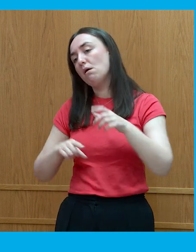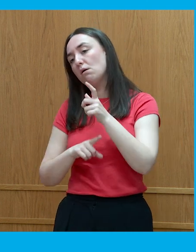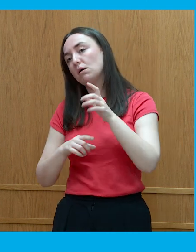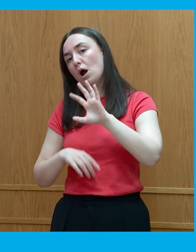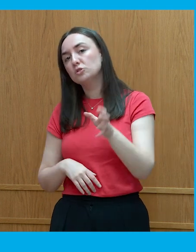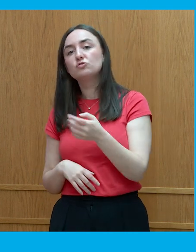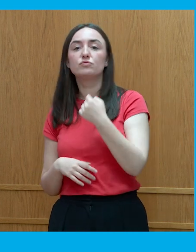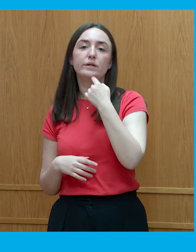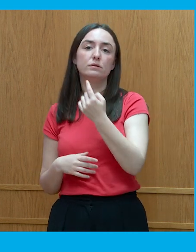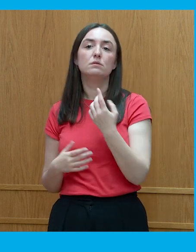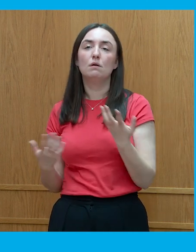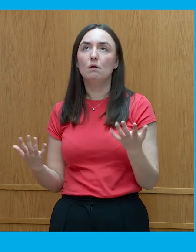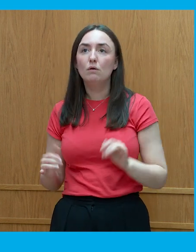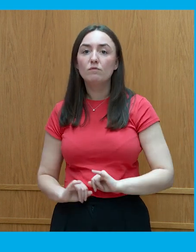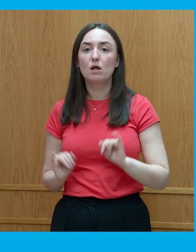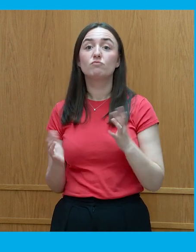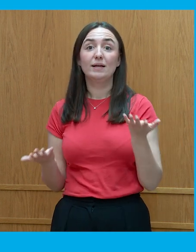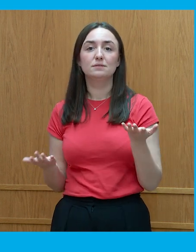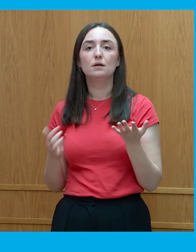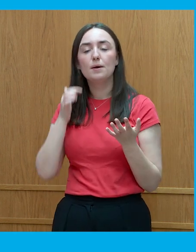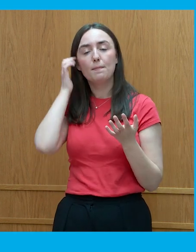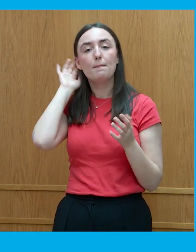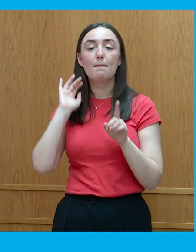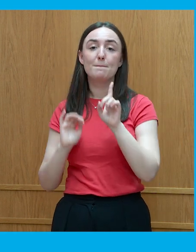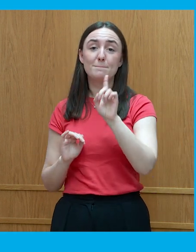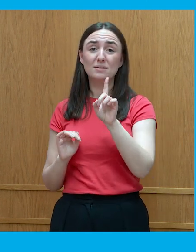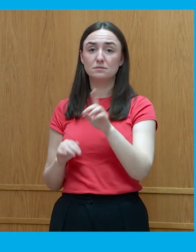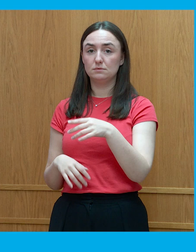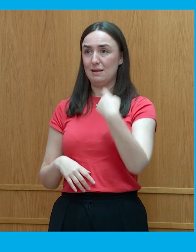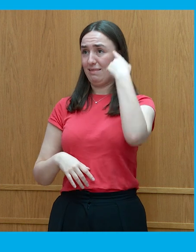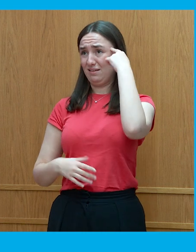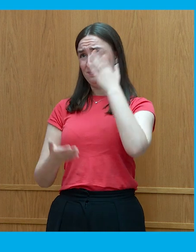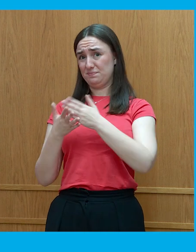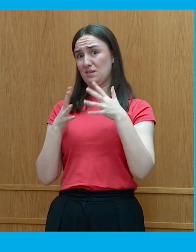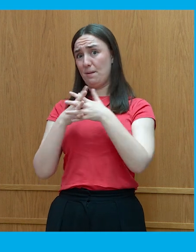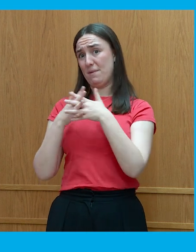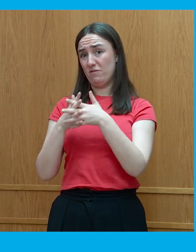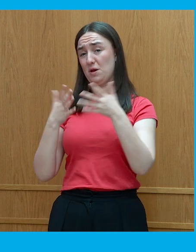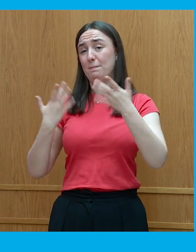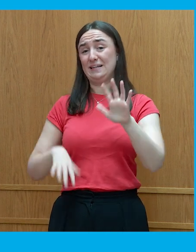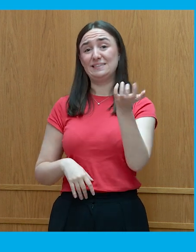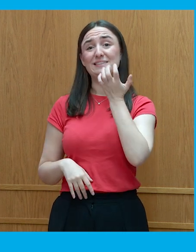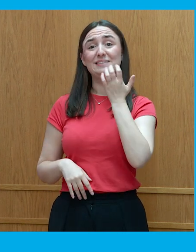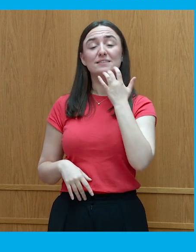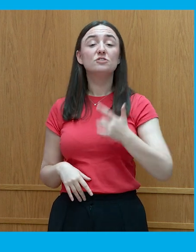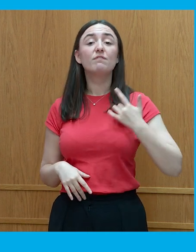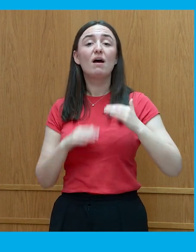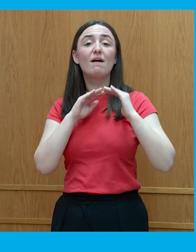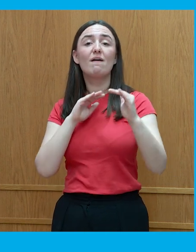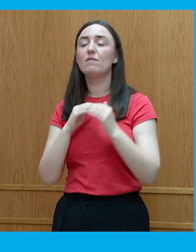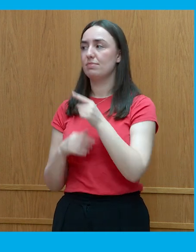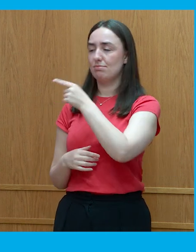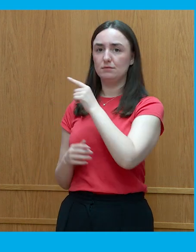Donald Trump says about January the 6th. But they also look at it and that, well, America survived, and Joe Biden became president, our